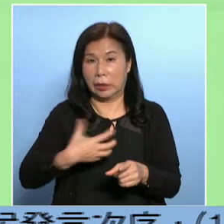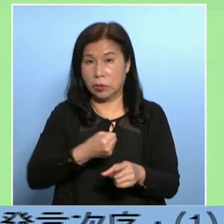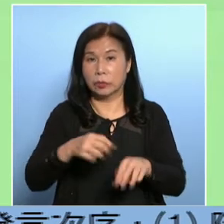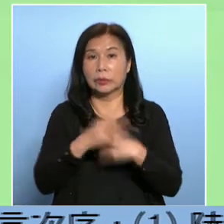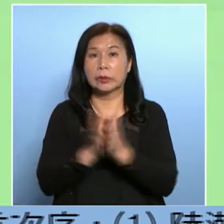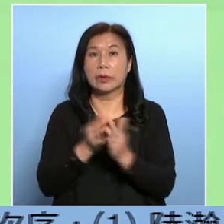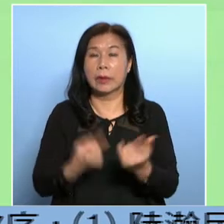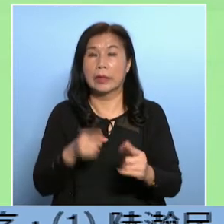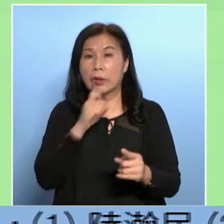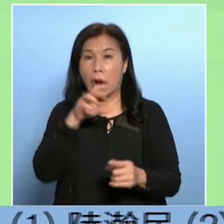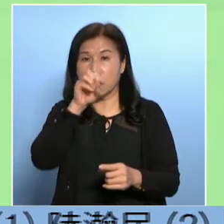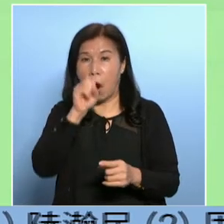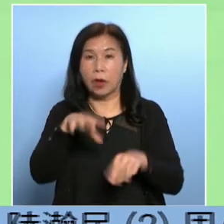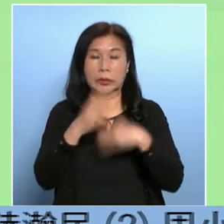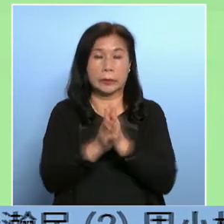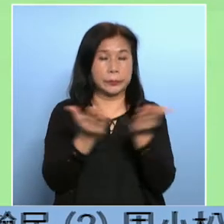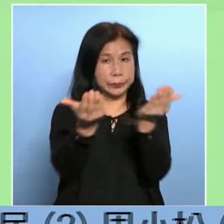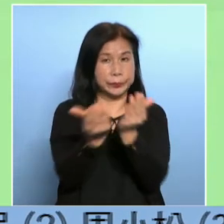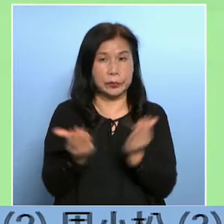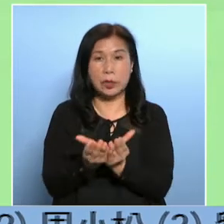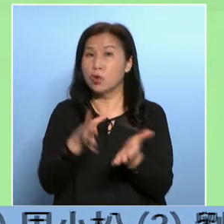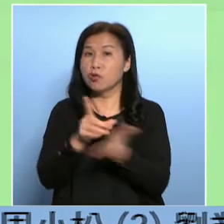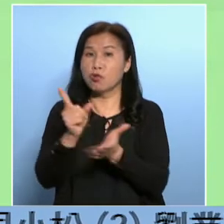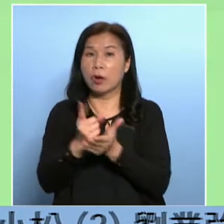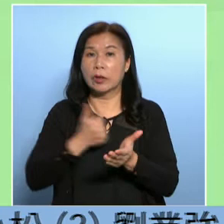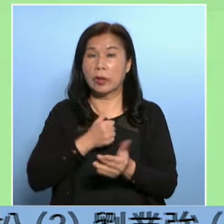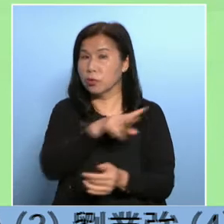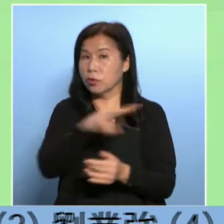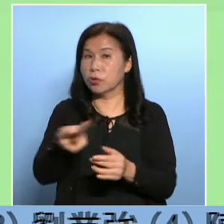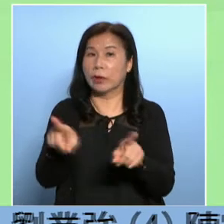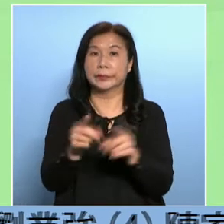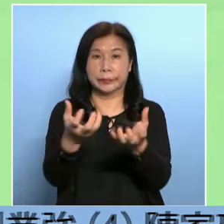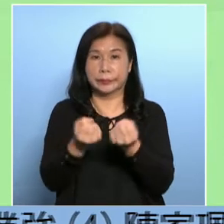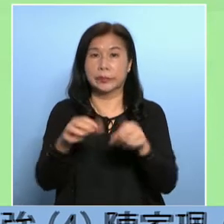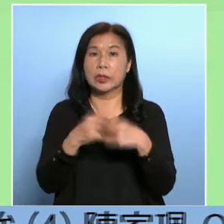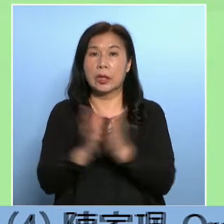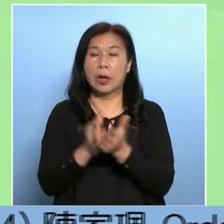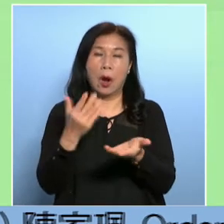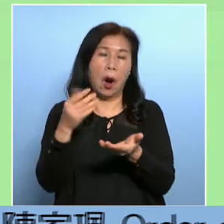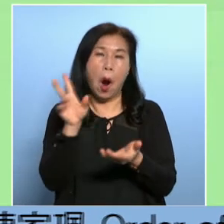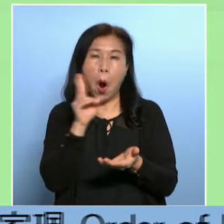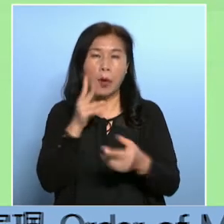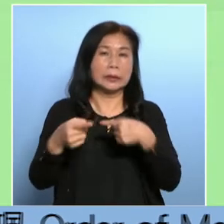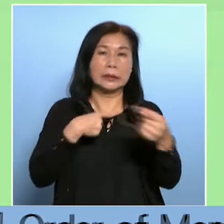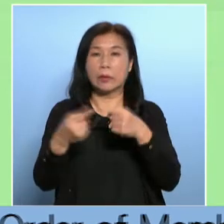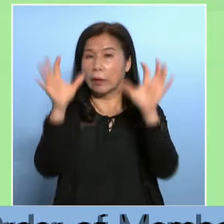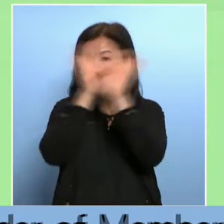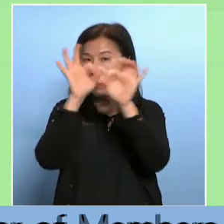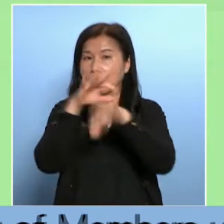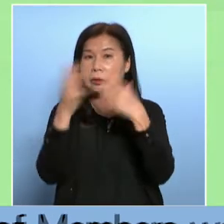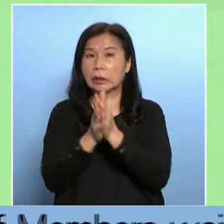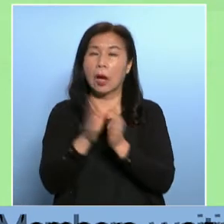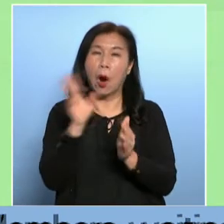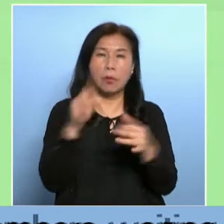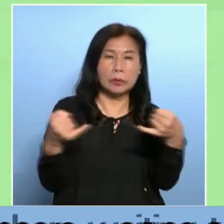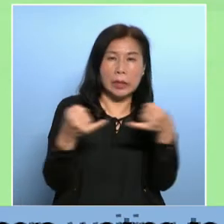acts and remarks, we need the officials to walk the talk, and we also need to make